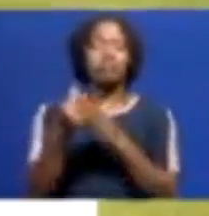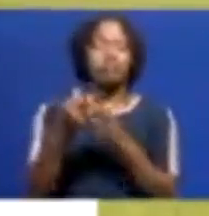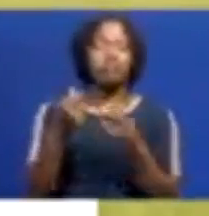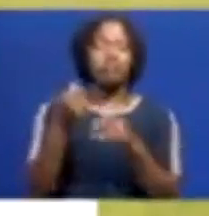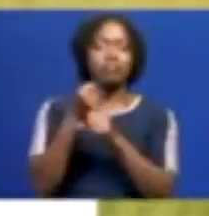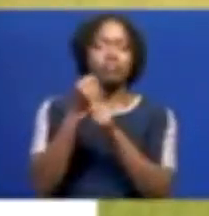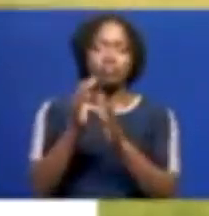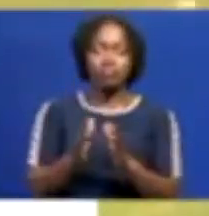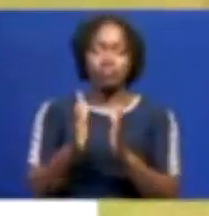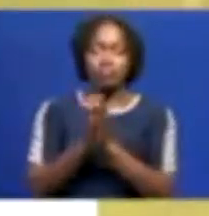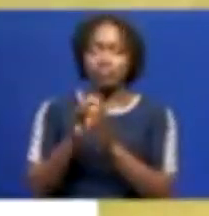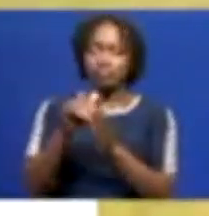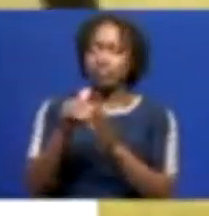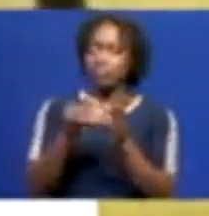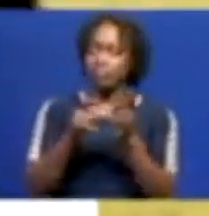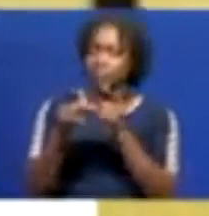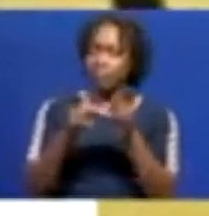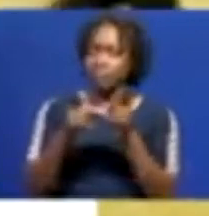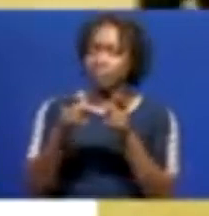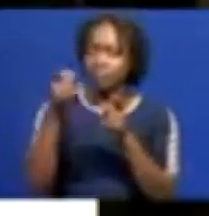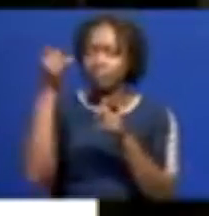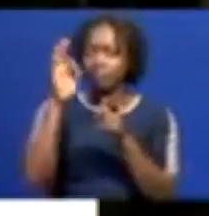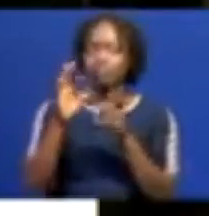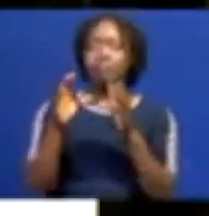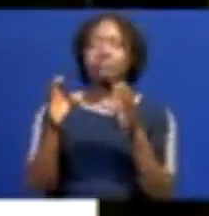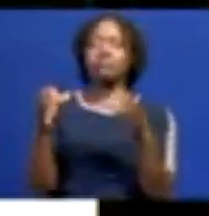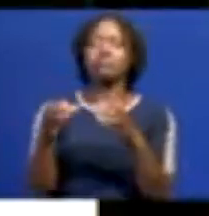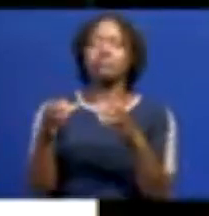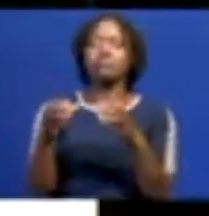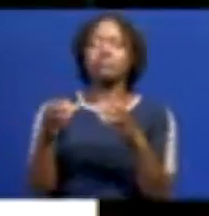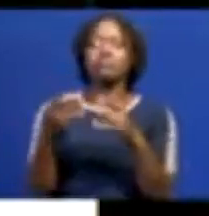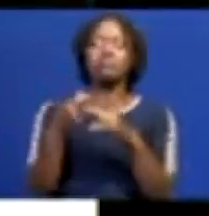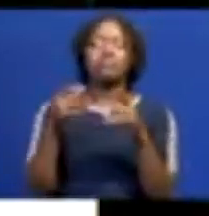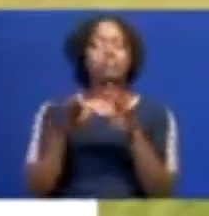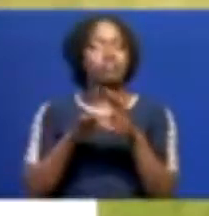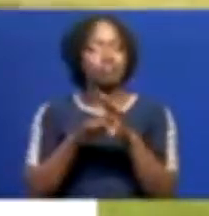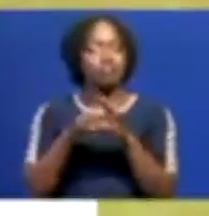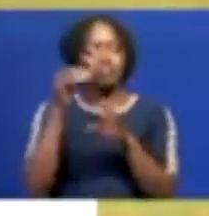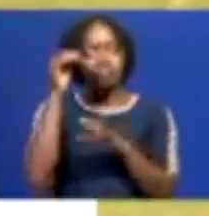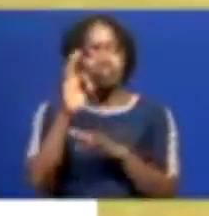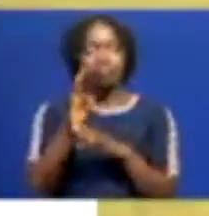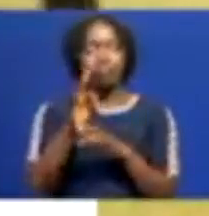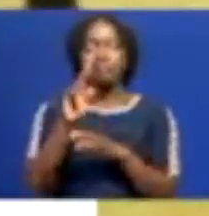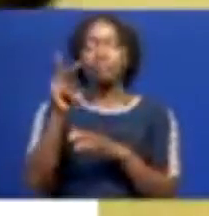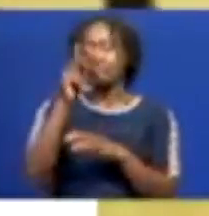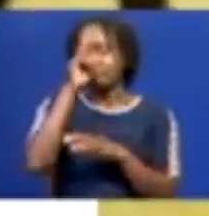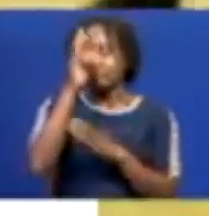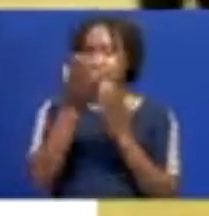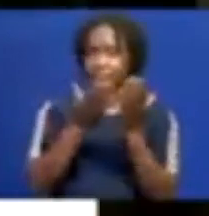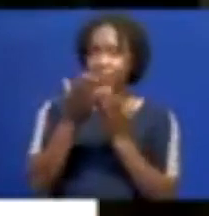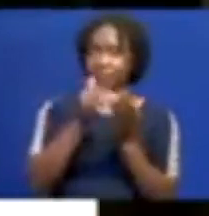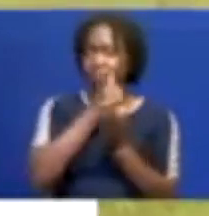involving in the running of the club, ranging from members of the Kenya Police Service,